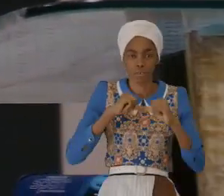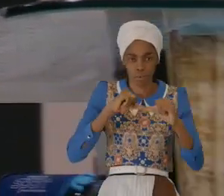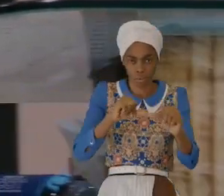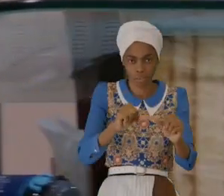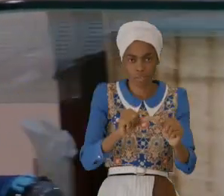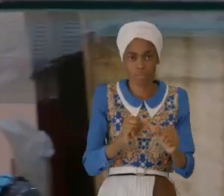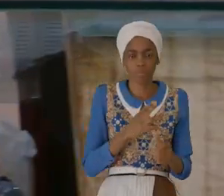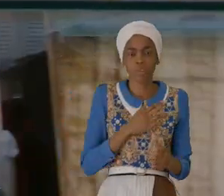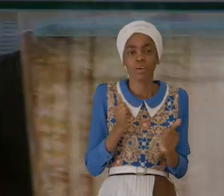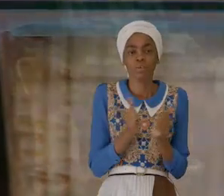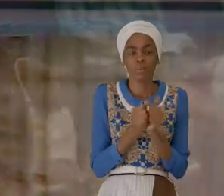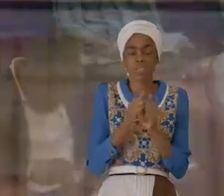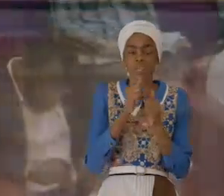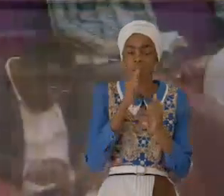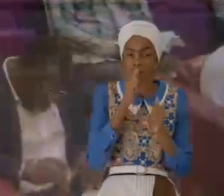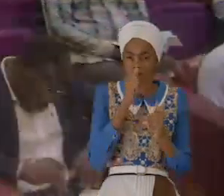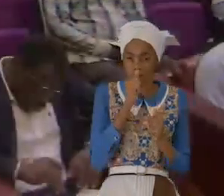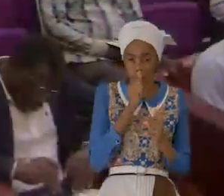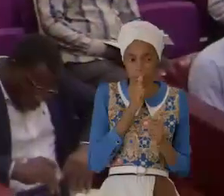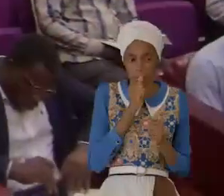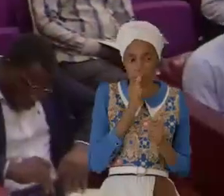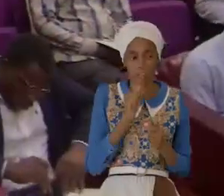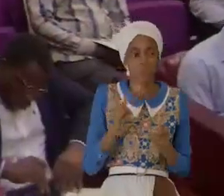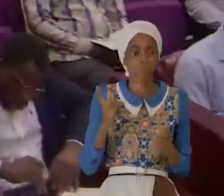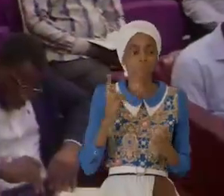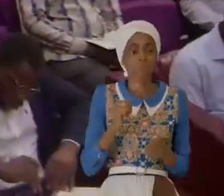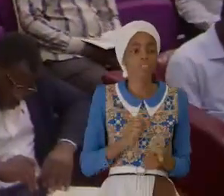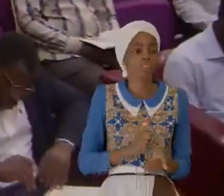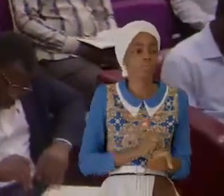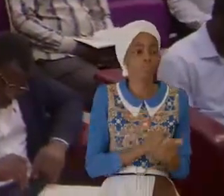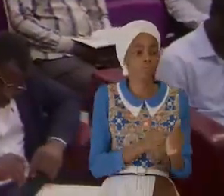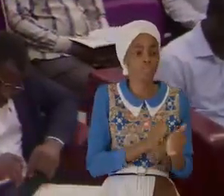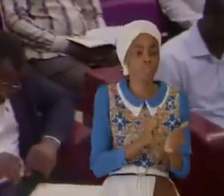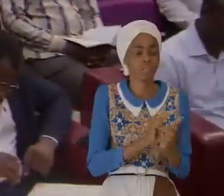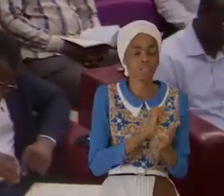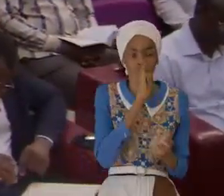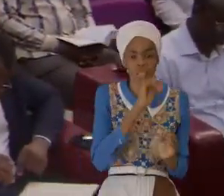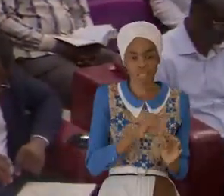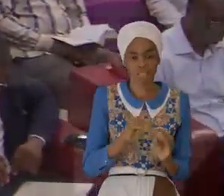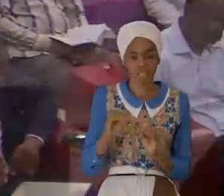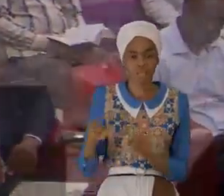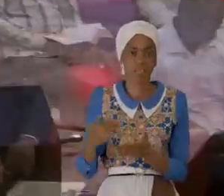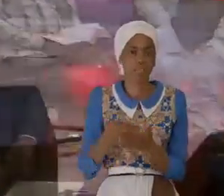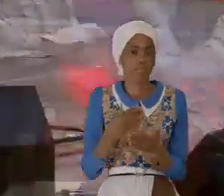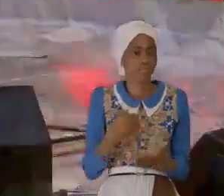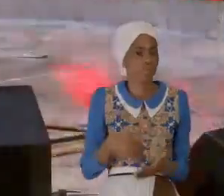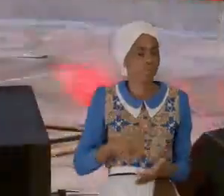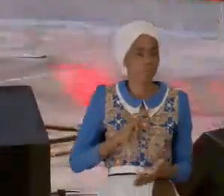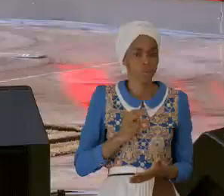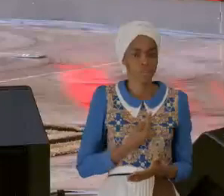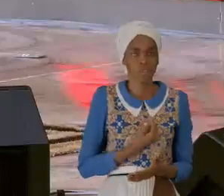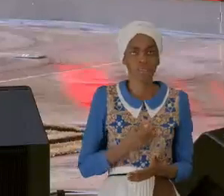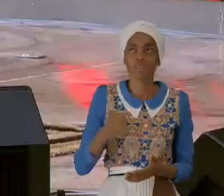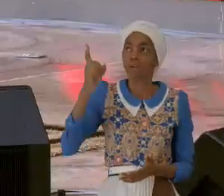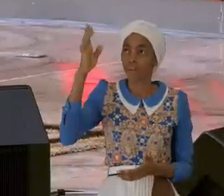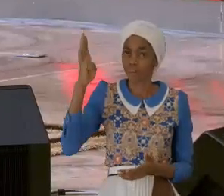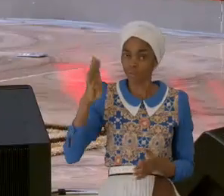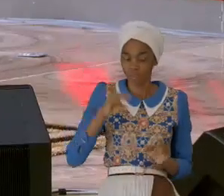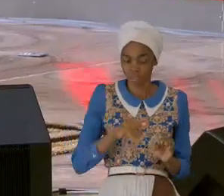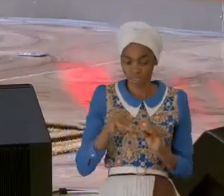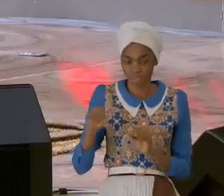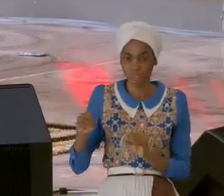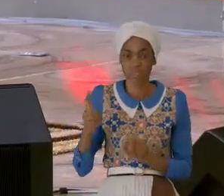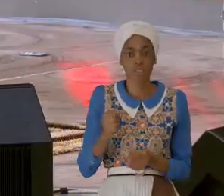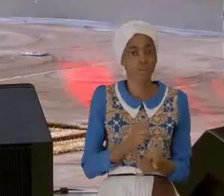the race that is set before us. He set the race. We